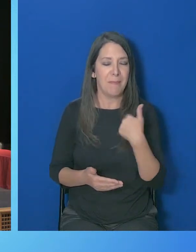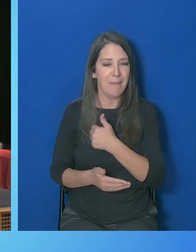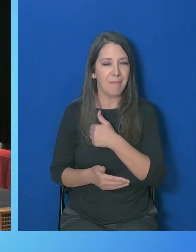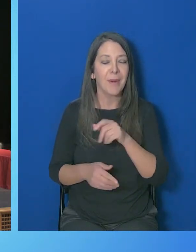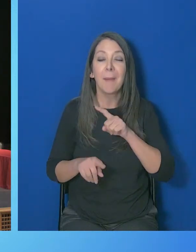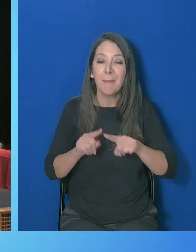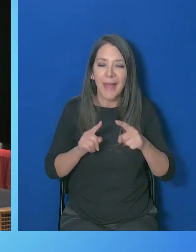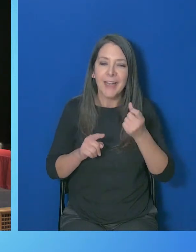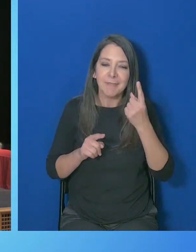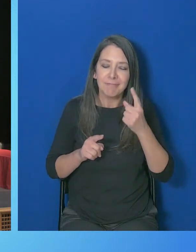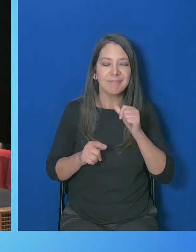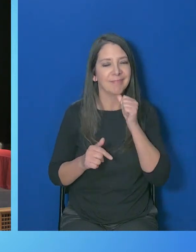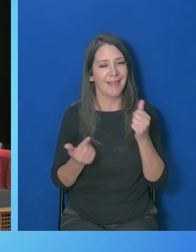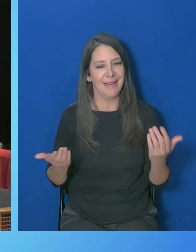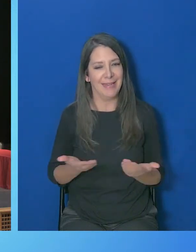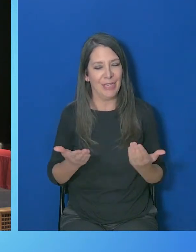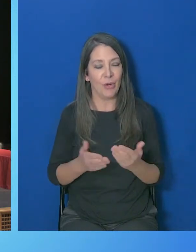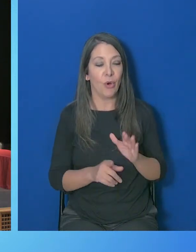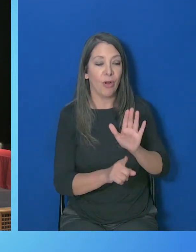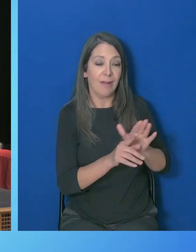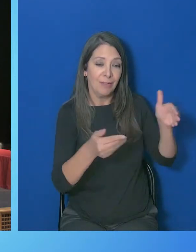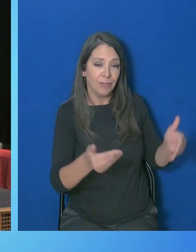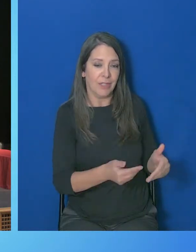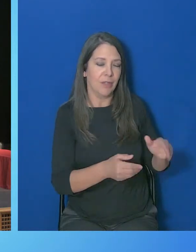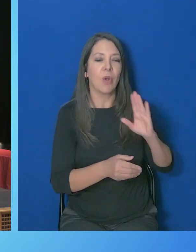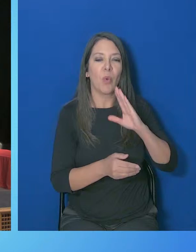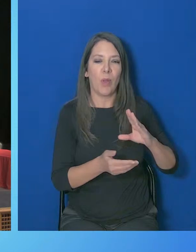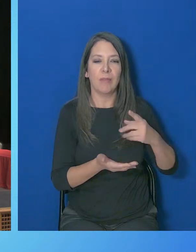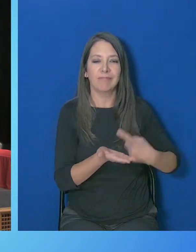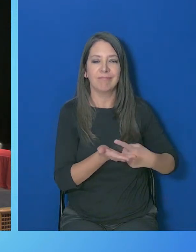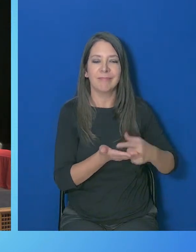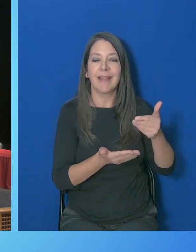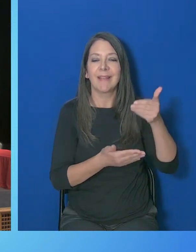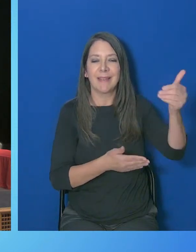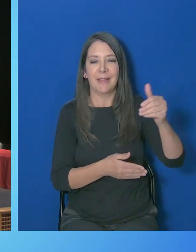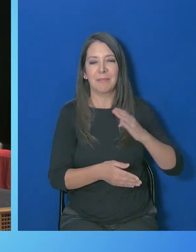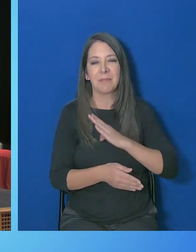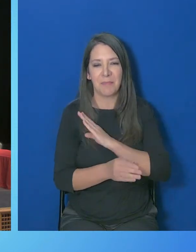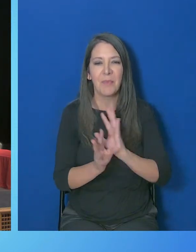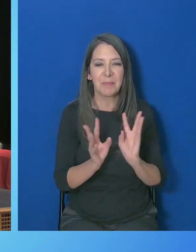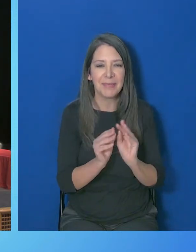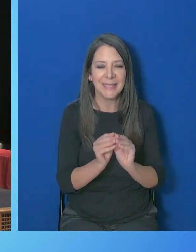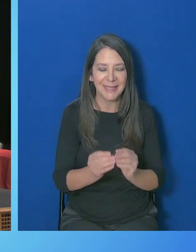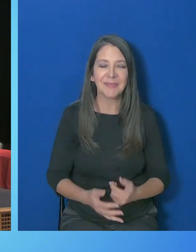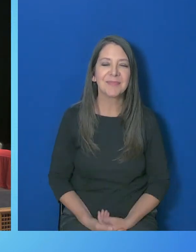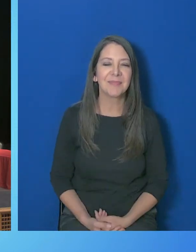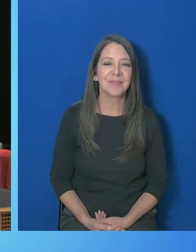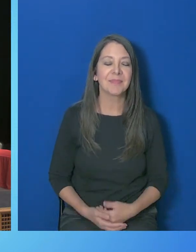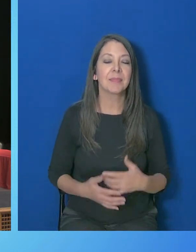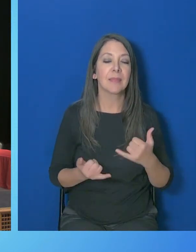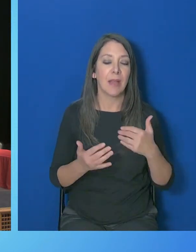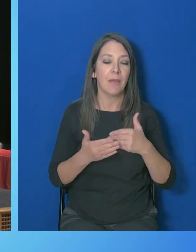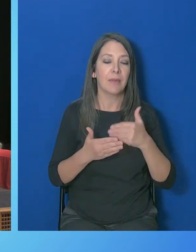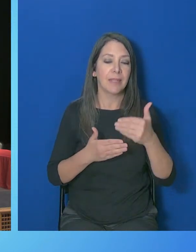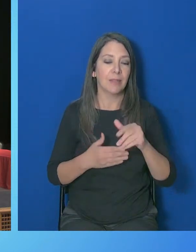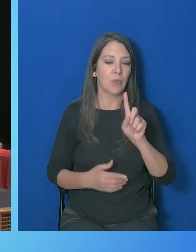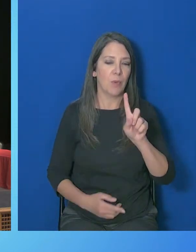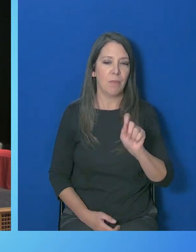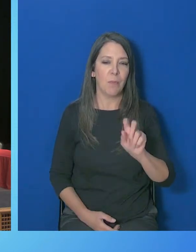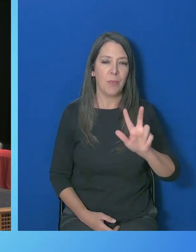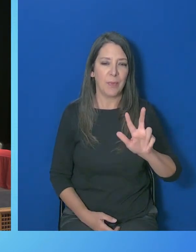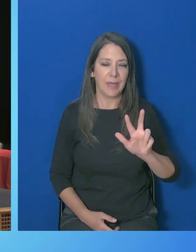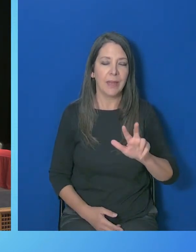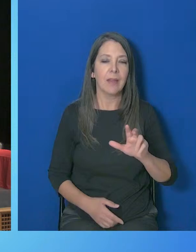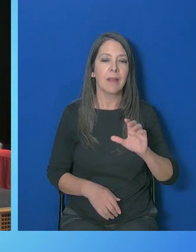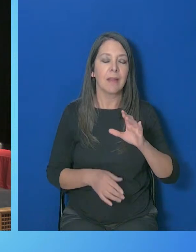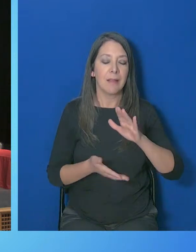we will hold off on her introduction till the next board meeting. Moving on to 1.3, the campus